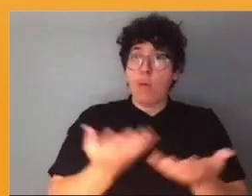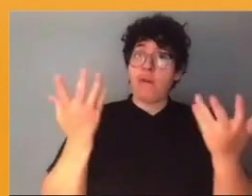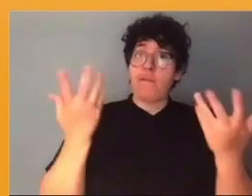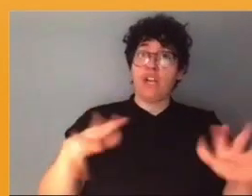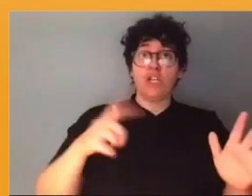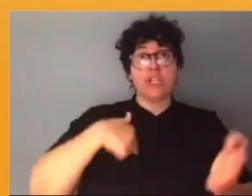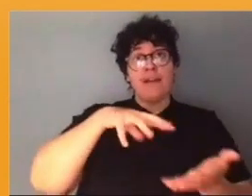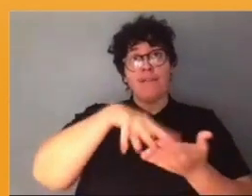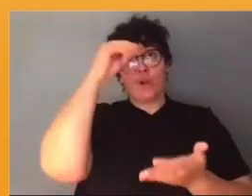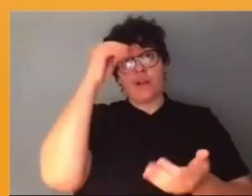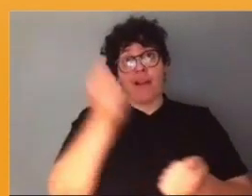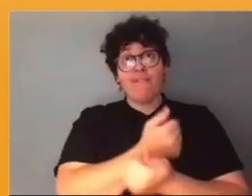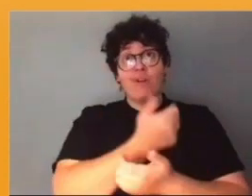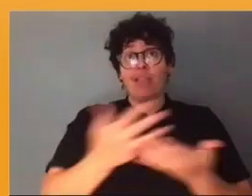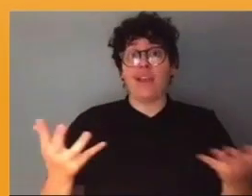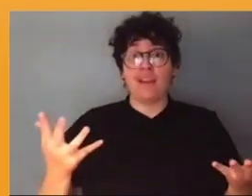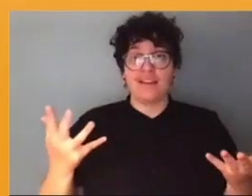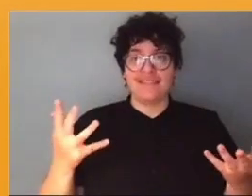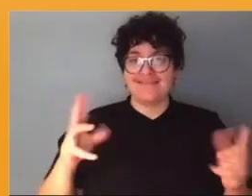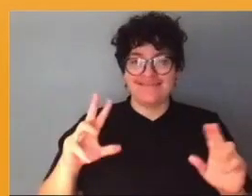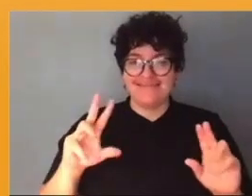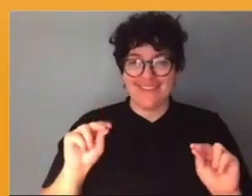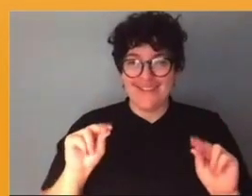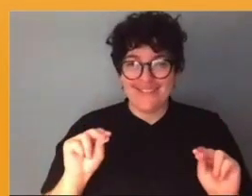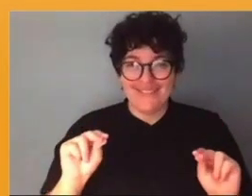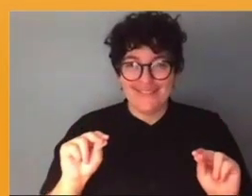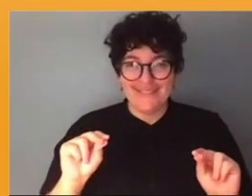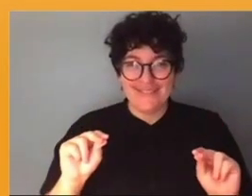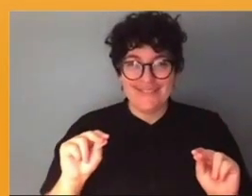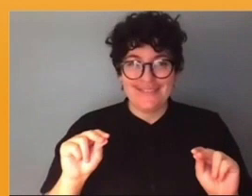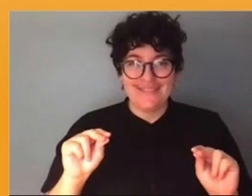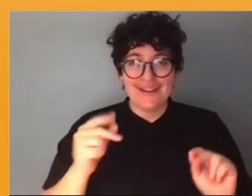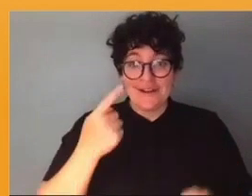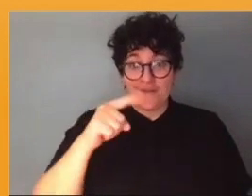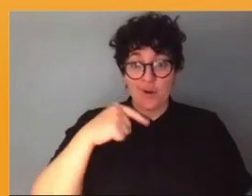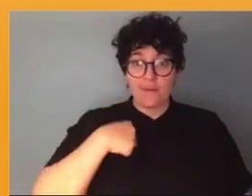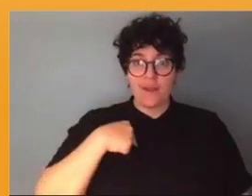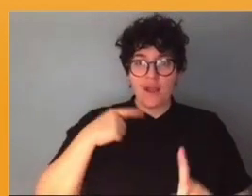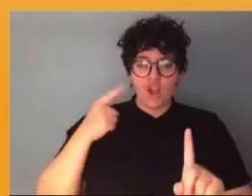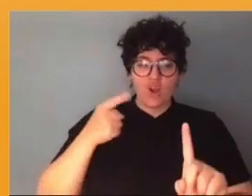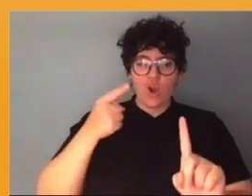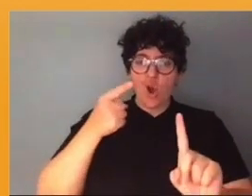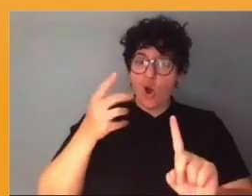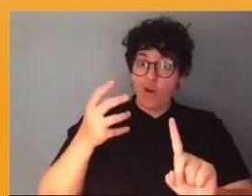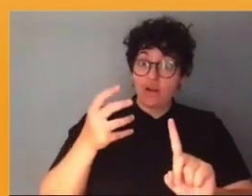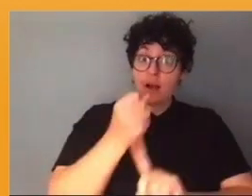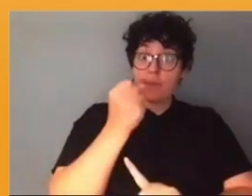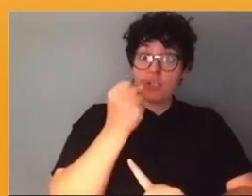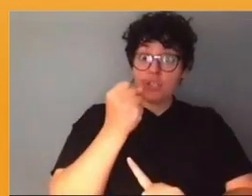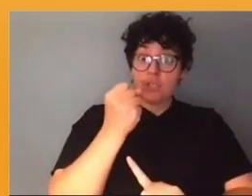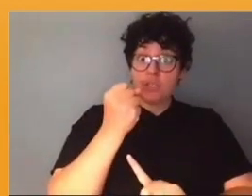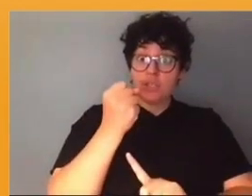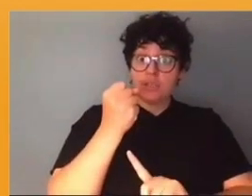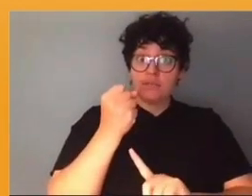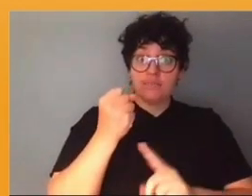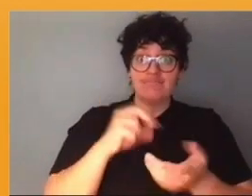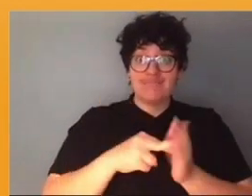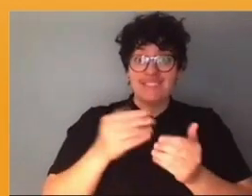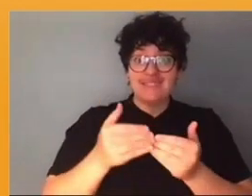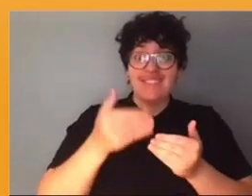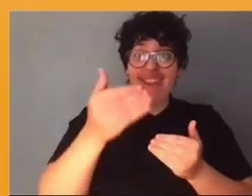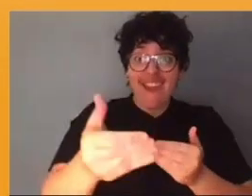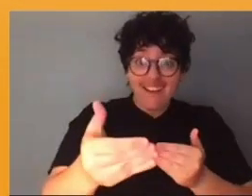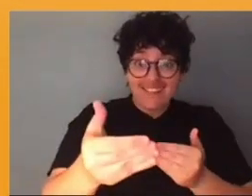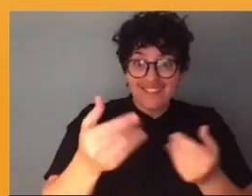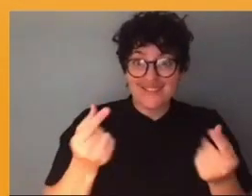when I get to one point, there's another step of learning,